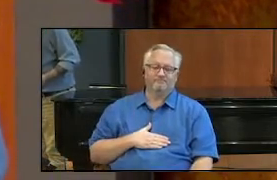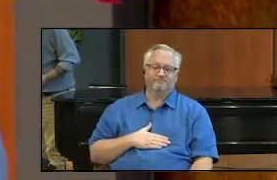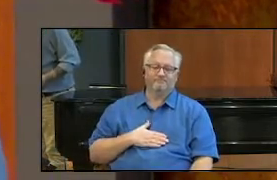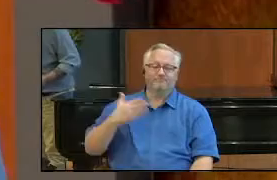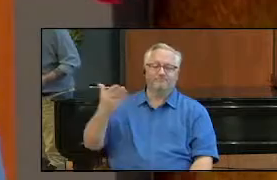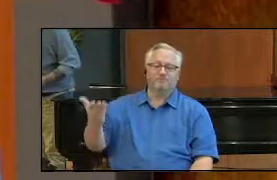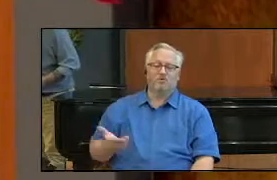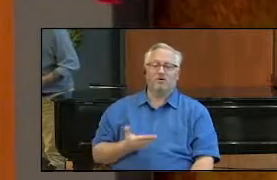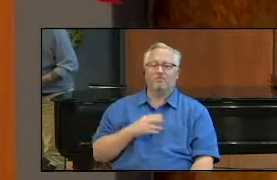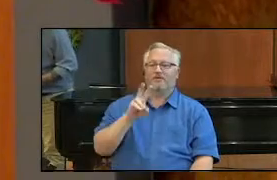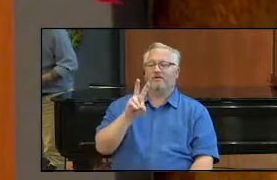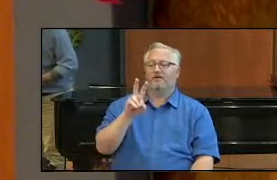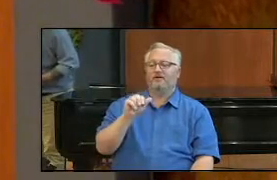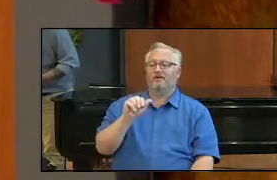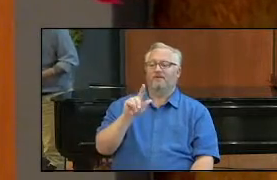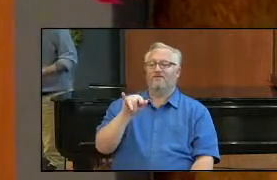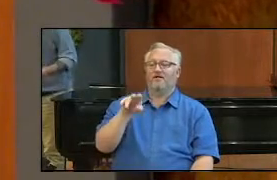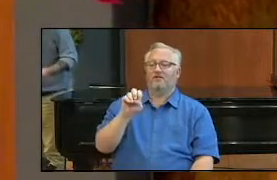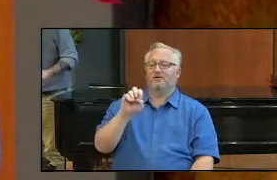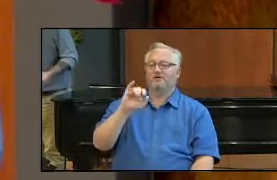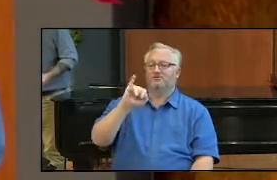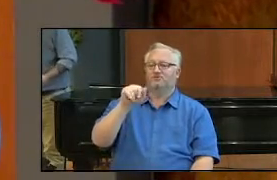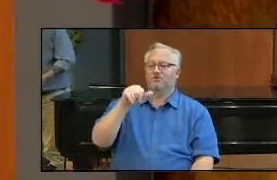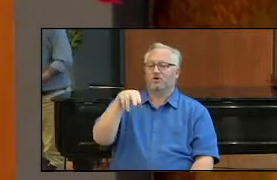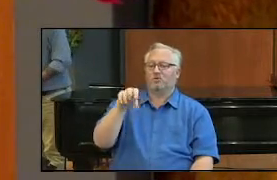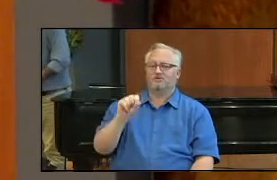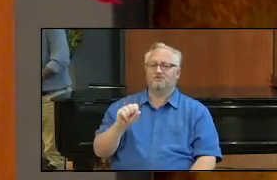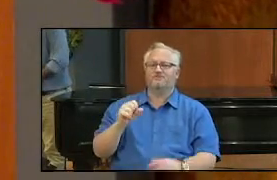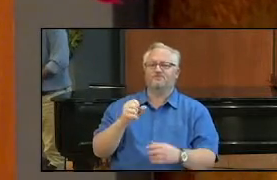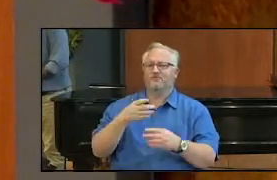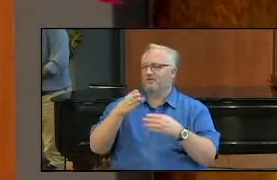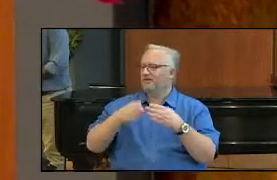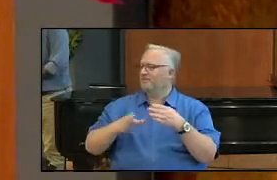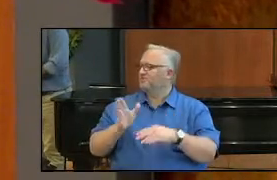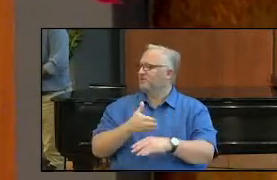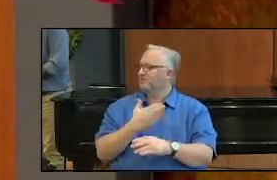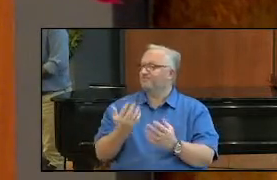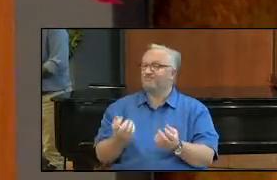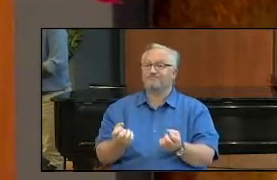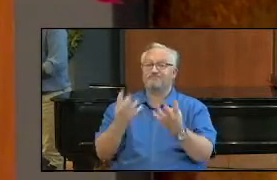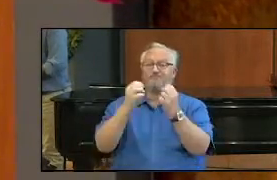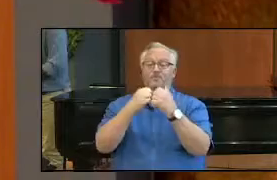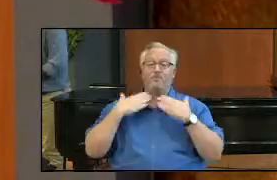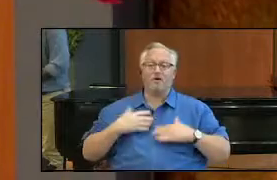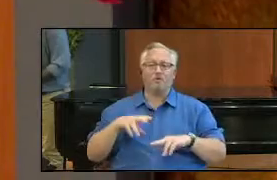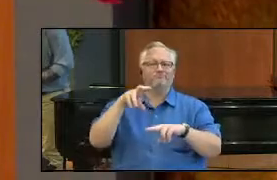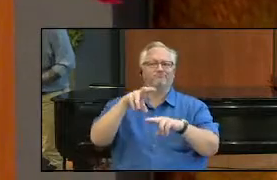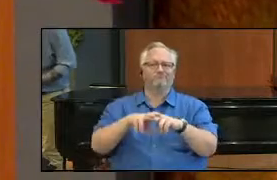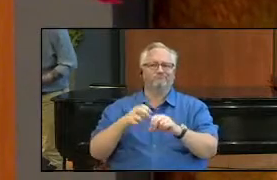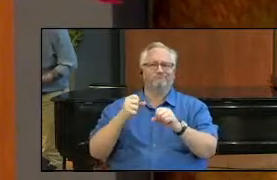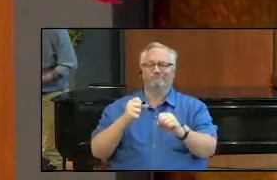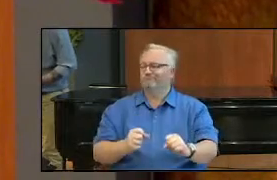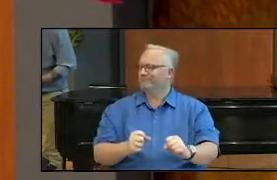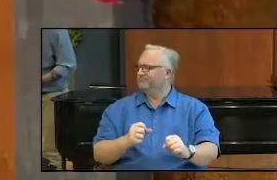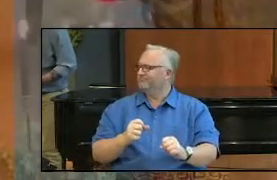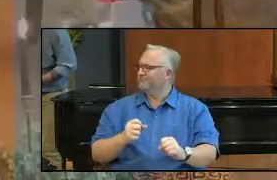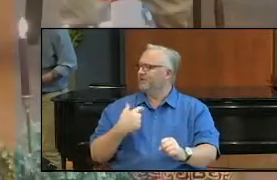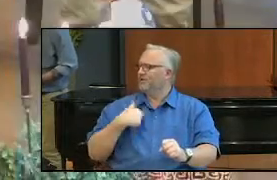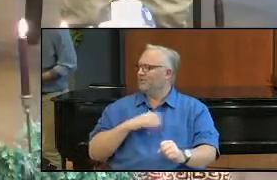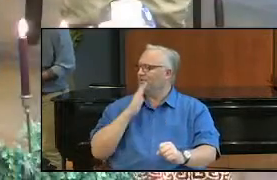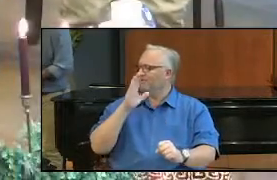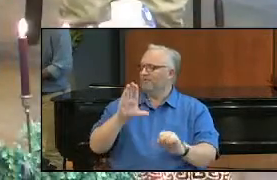It's my pleasure to welcome up Valerie Jaquist to lead us in our closing hymn. Please rise in body or spirit and sing this hymn with us. We would be